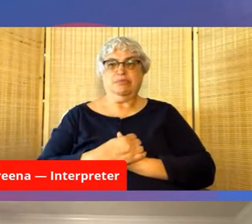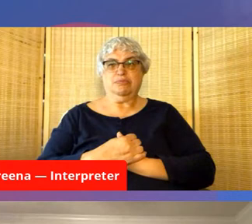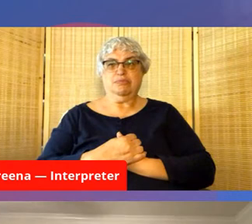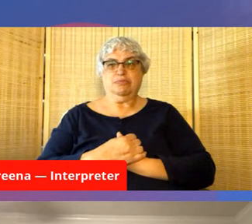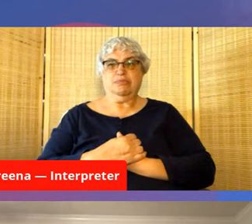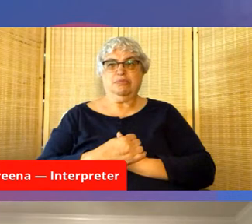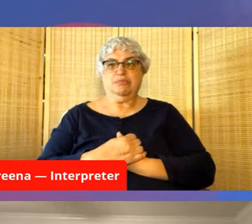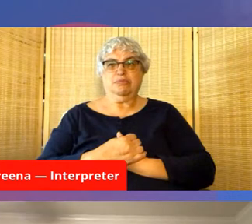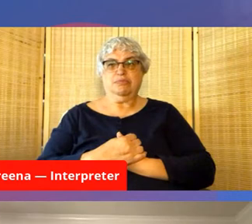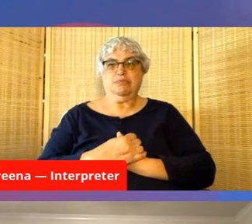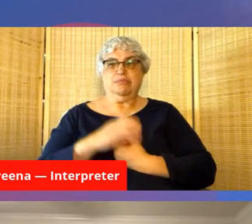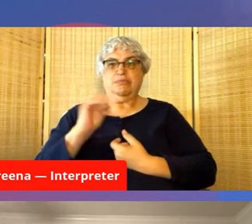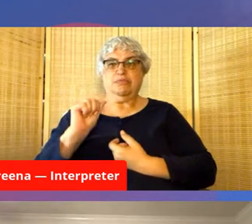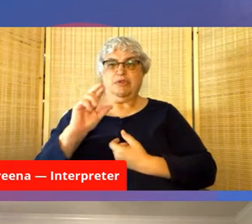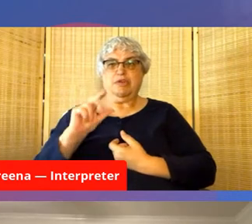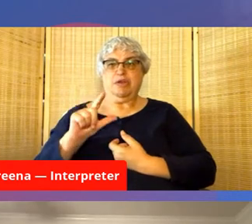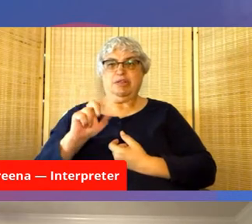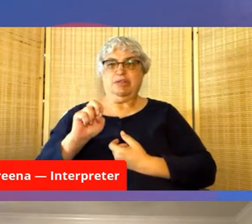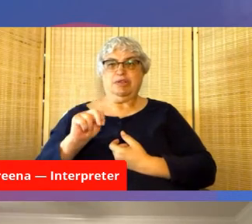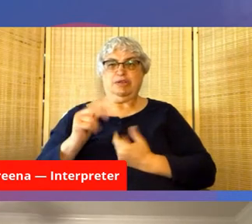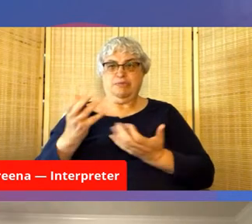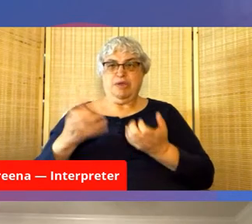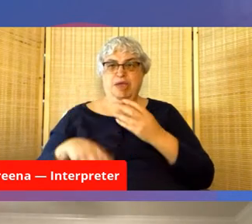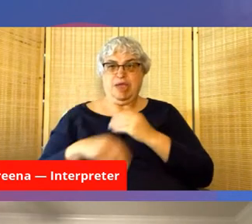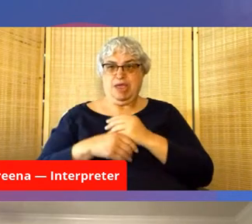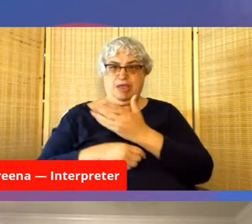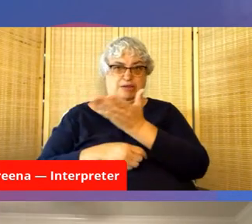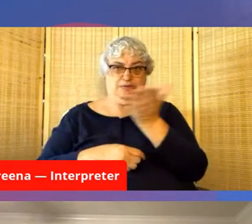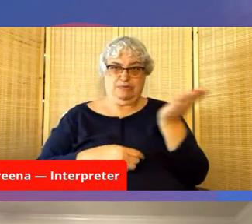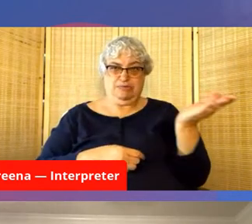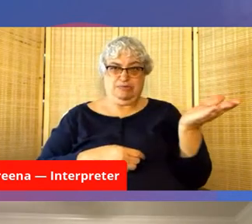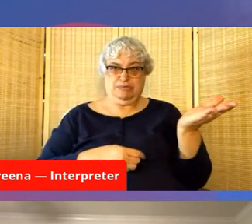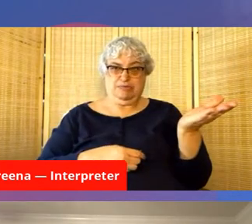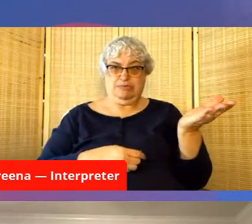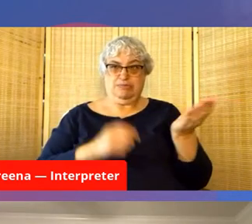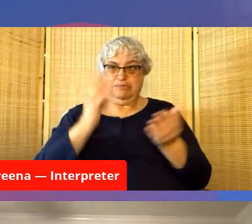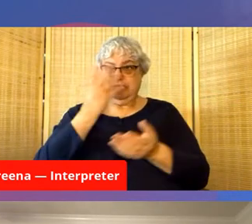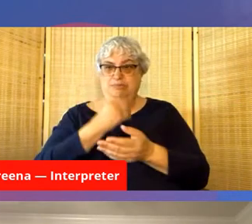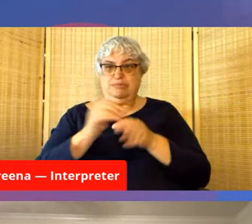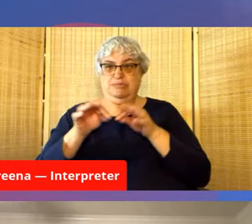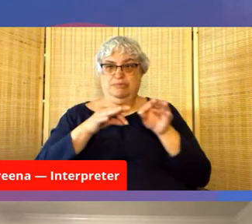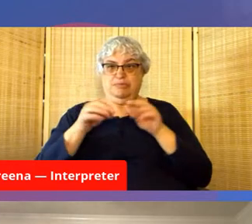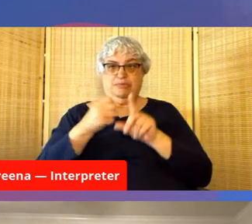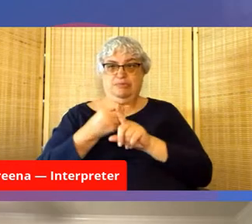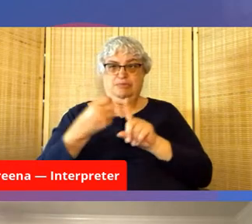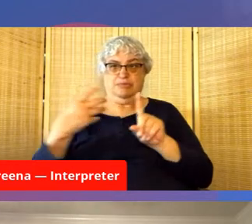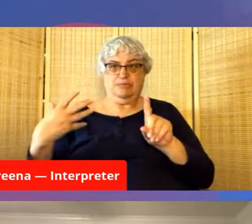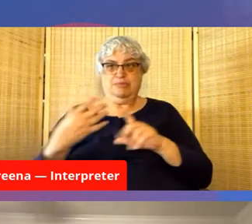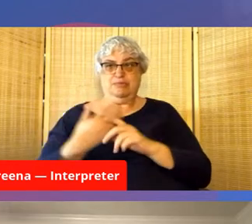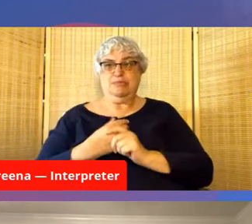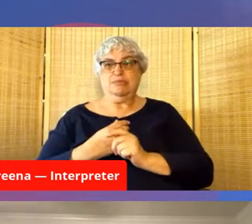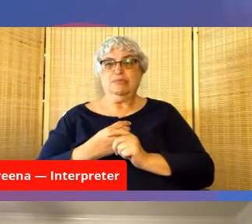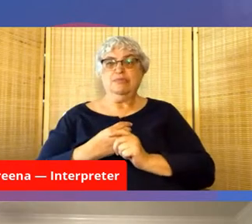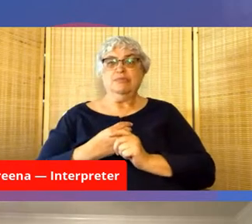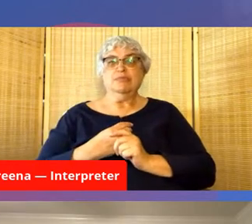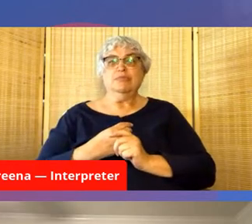Hmm. Yeah, and so would anyone like to add to that? I think that's beautifully explained.